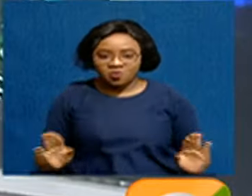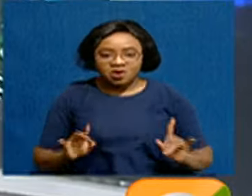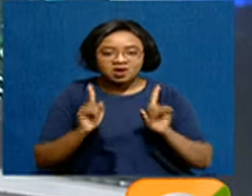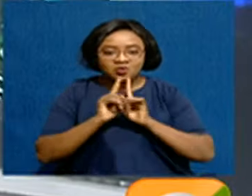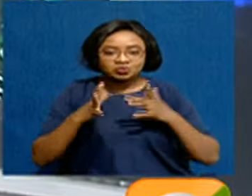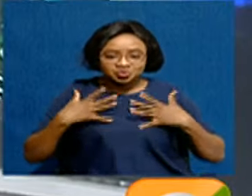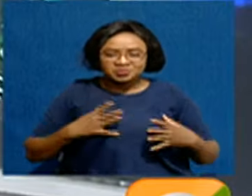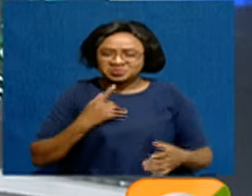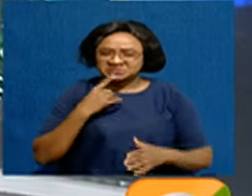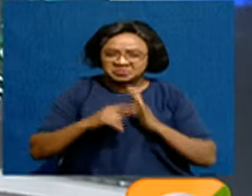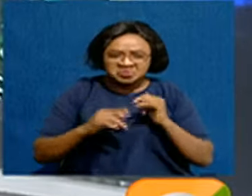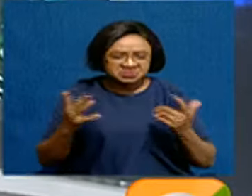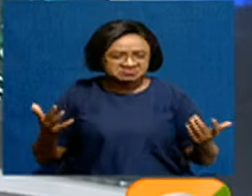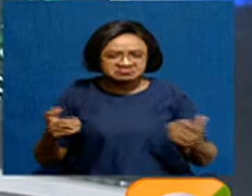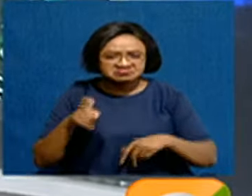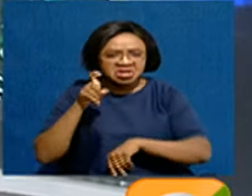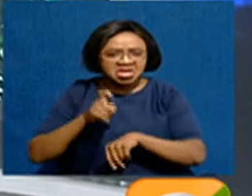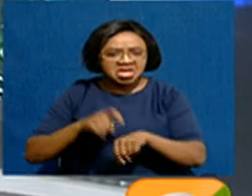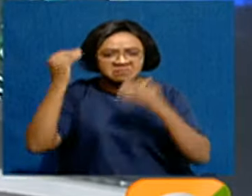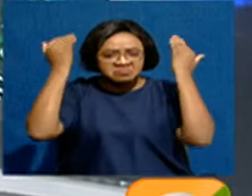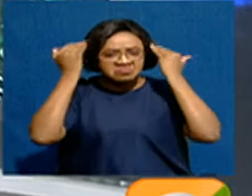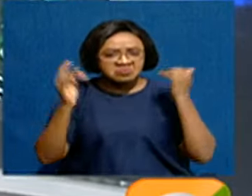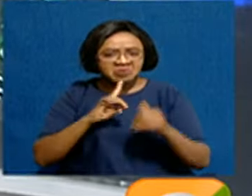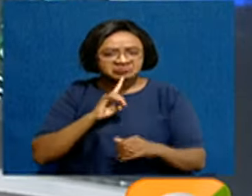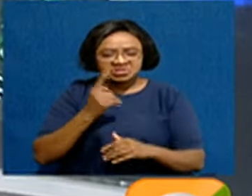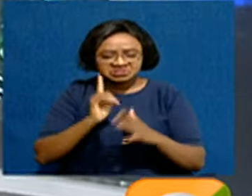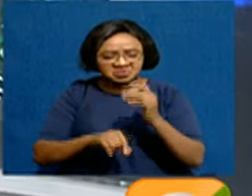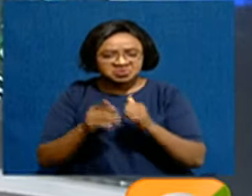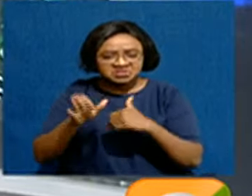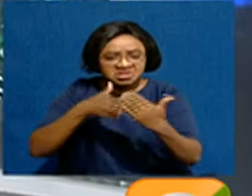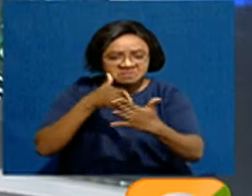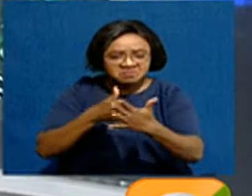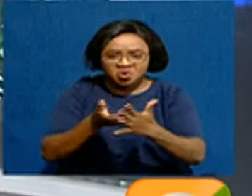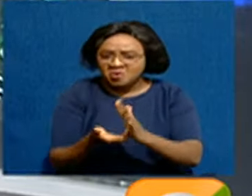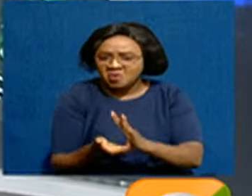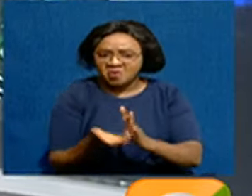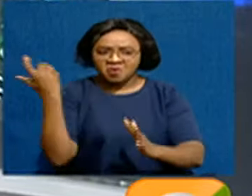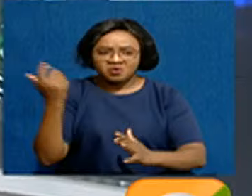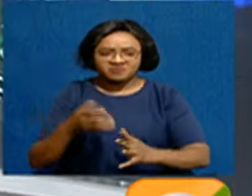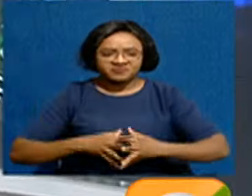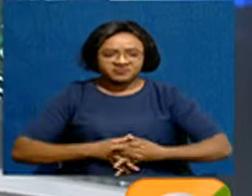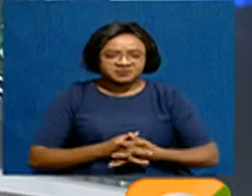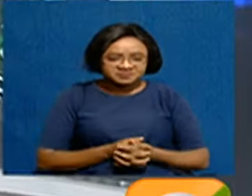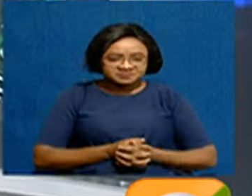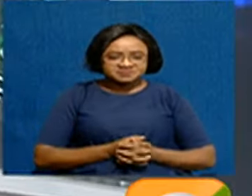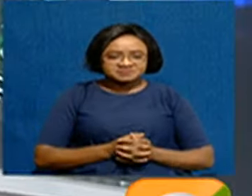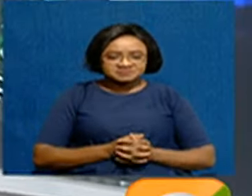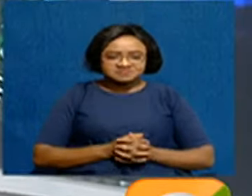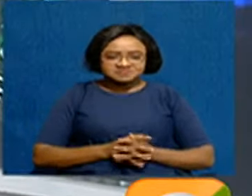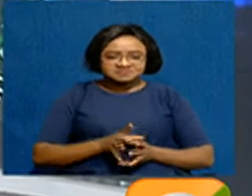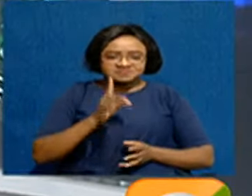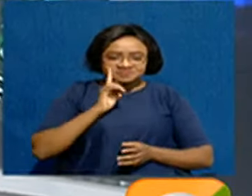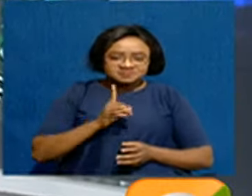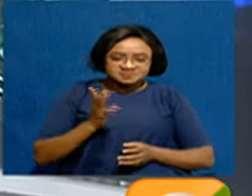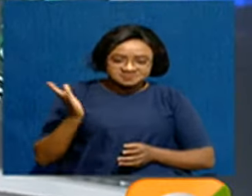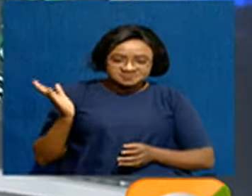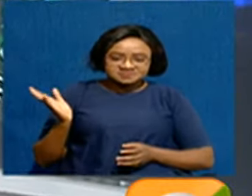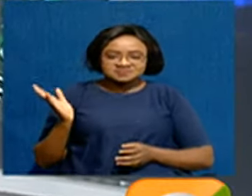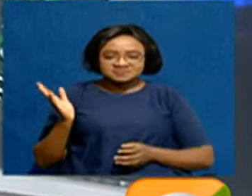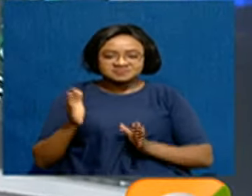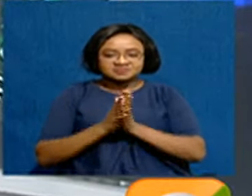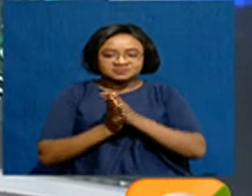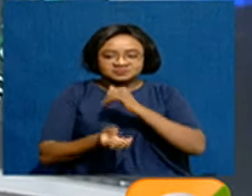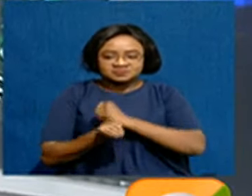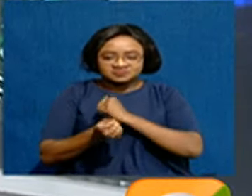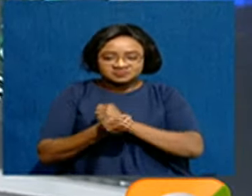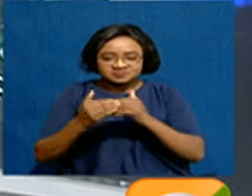court order that stayed the ban imposed by three county governments. Our very own Laura Otieno now reports on the push and